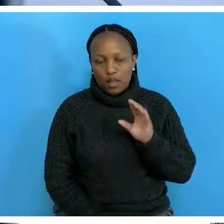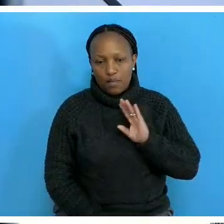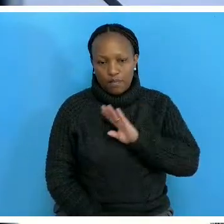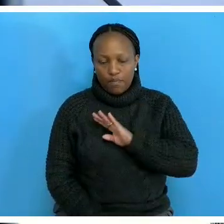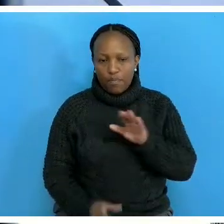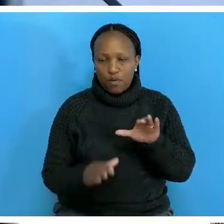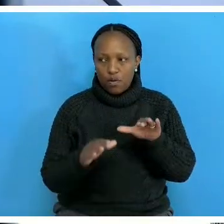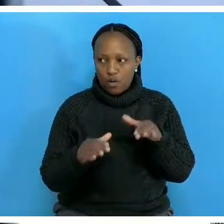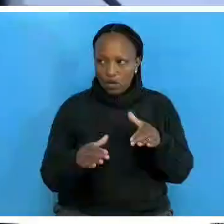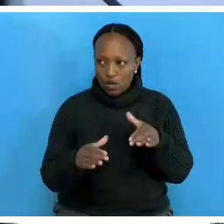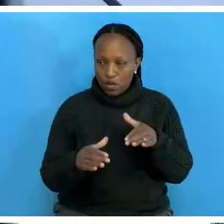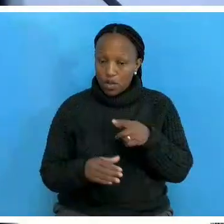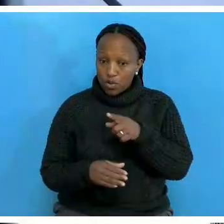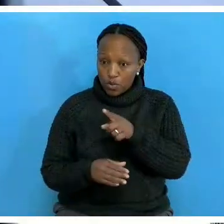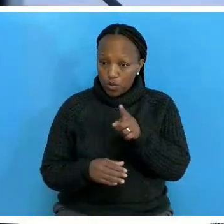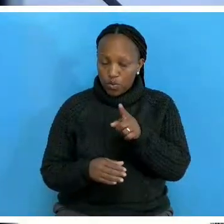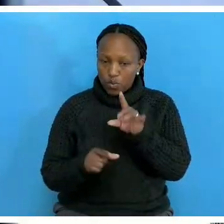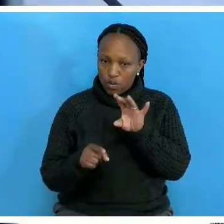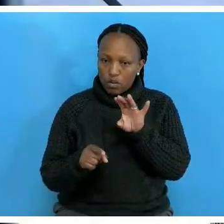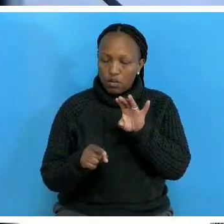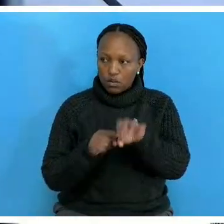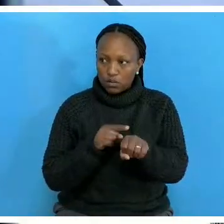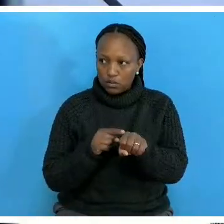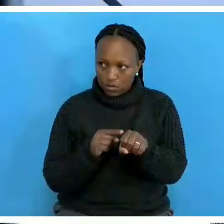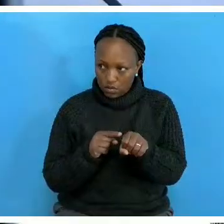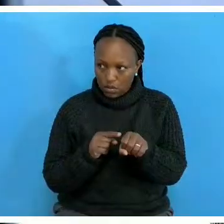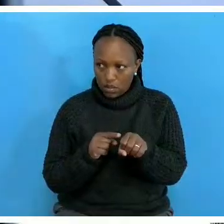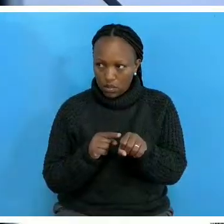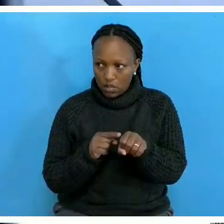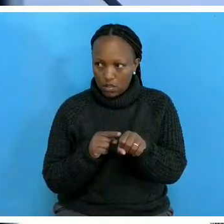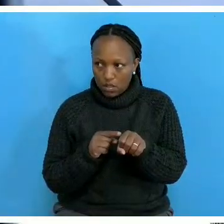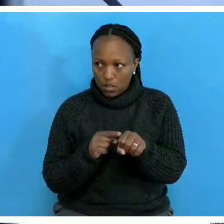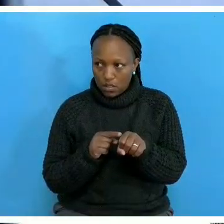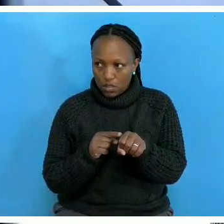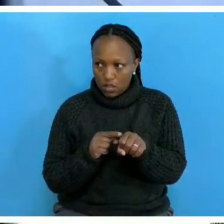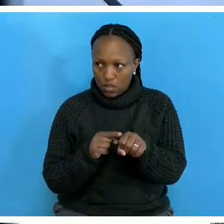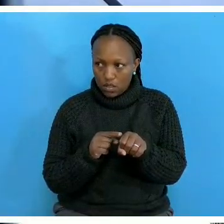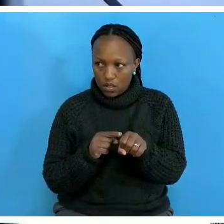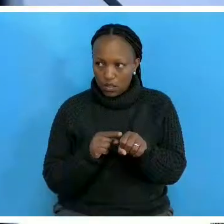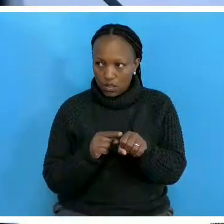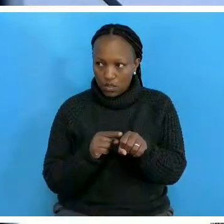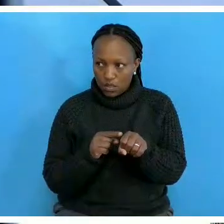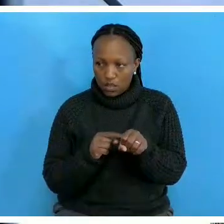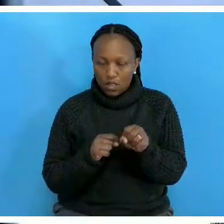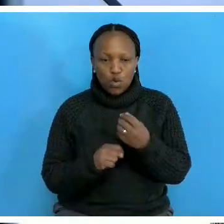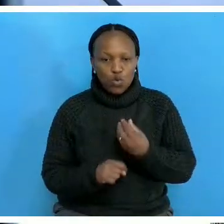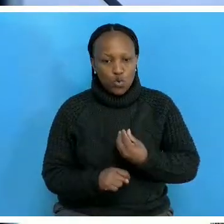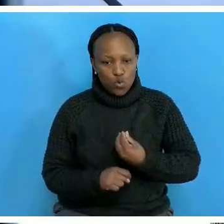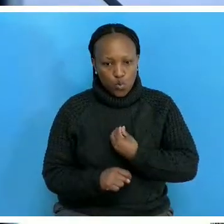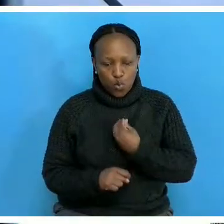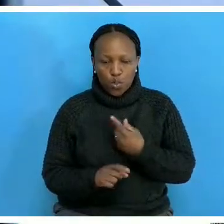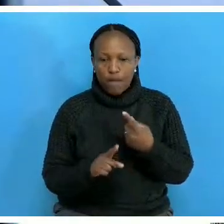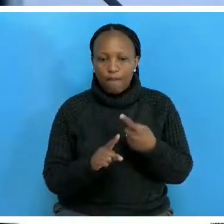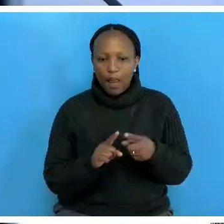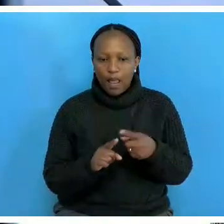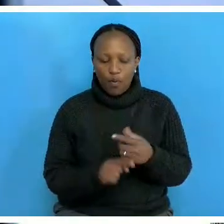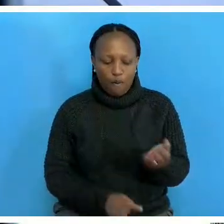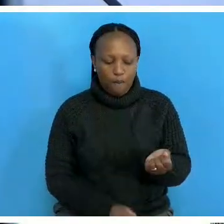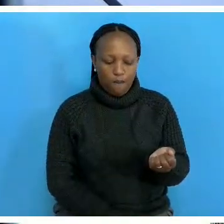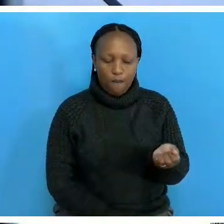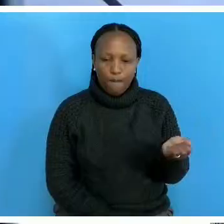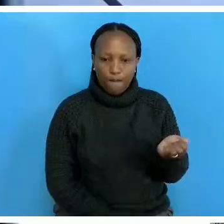Do you guys realize that we have youth playing dice during school